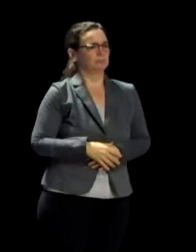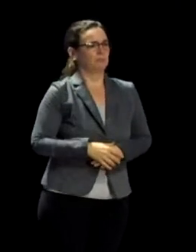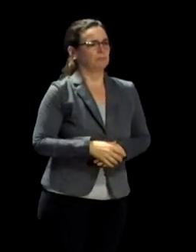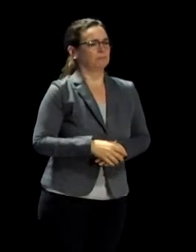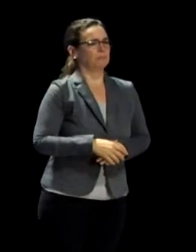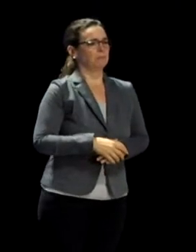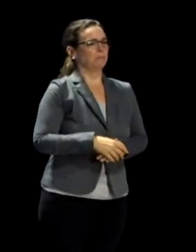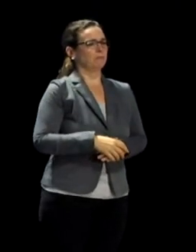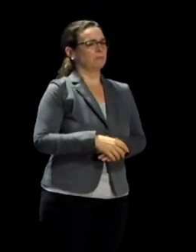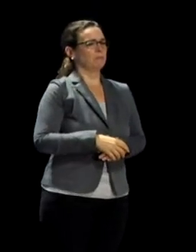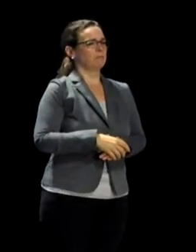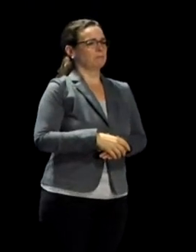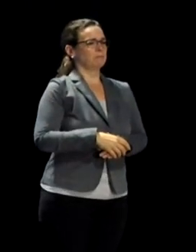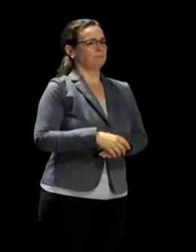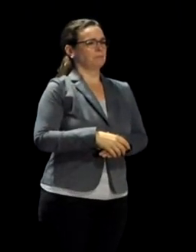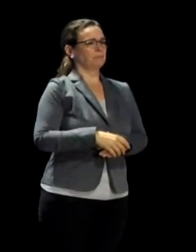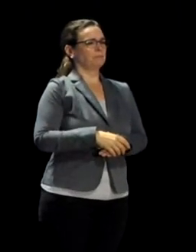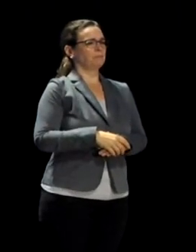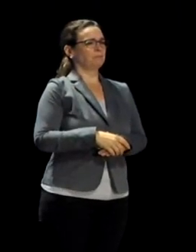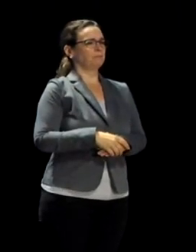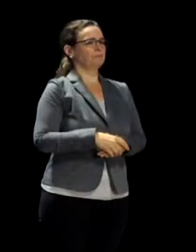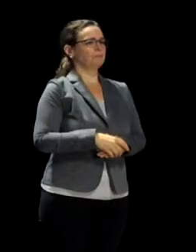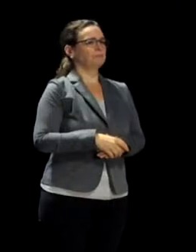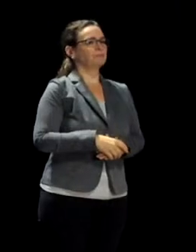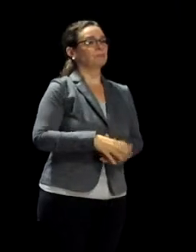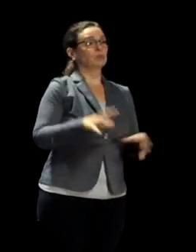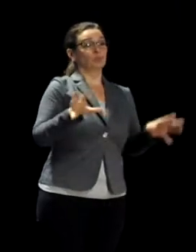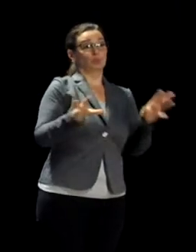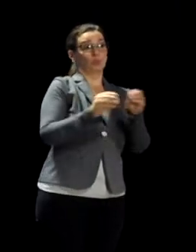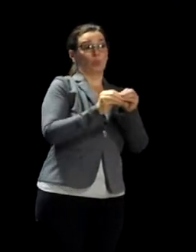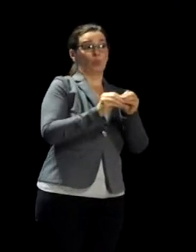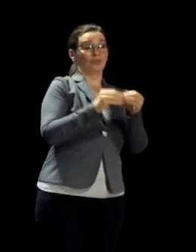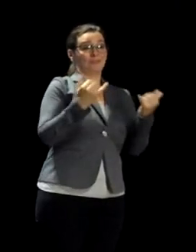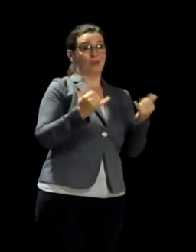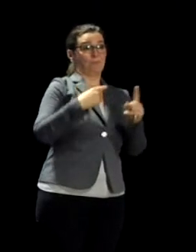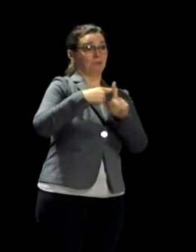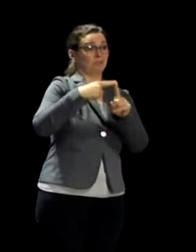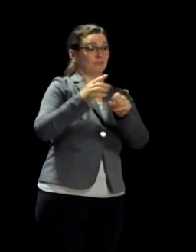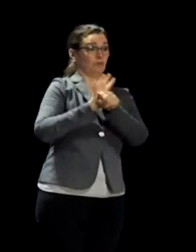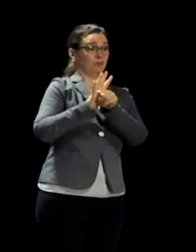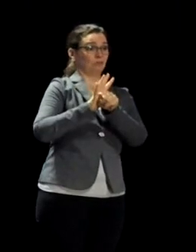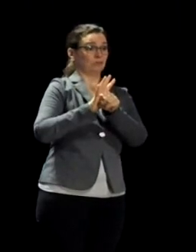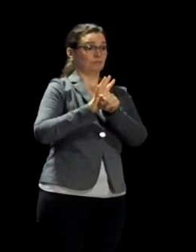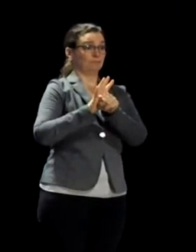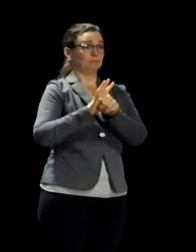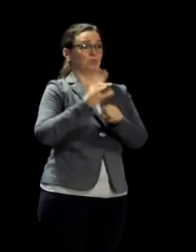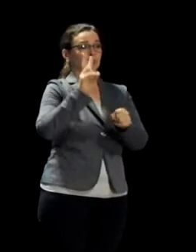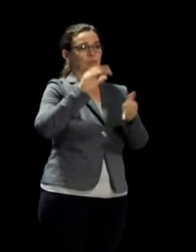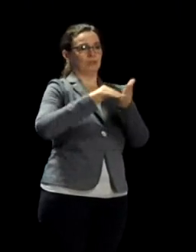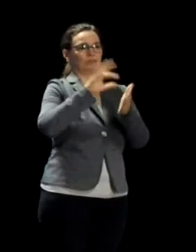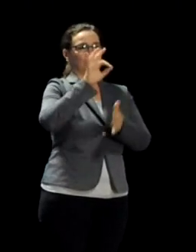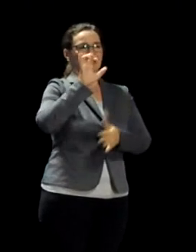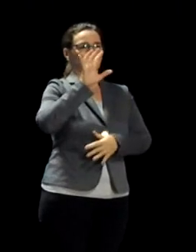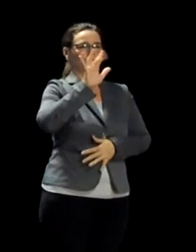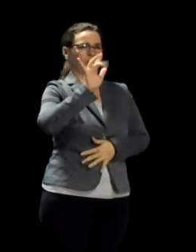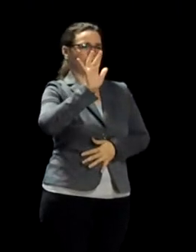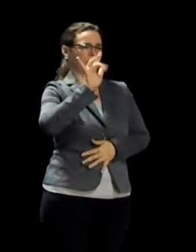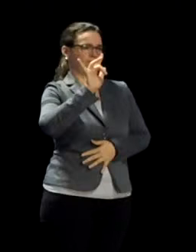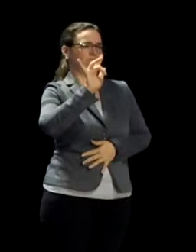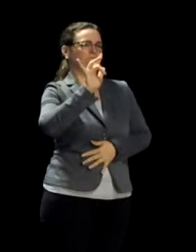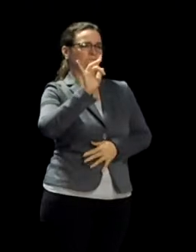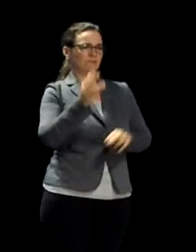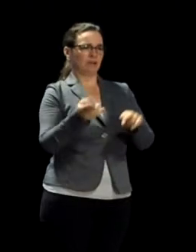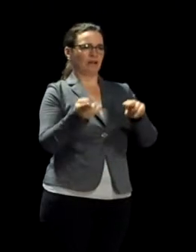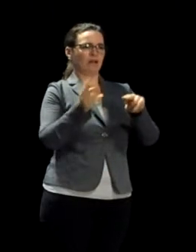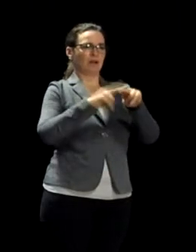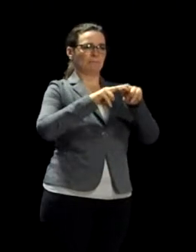2,925 positive cases since March 16th. Up 31 on the day, down a little bit from yesterday. 3 are